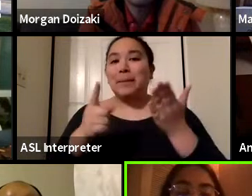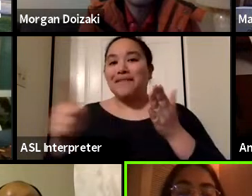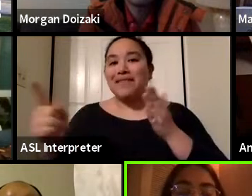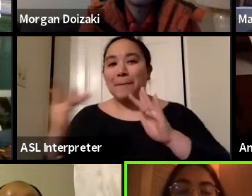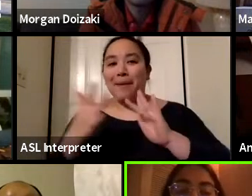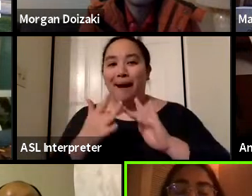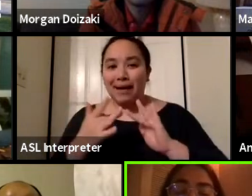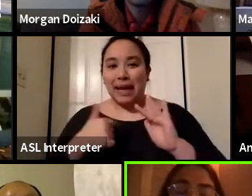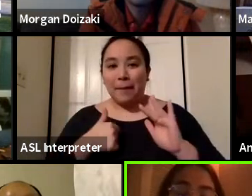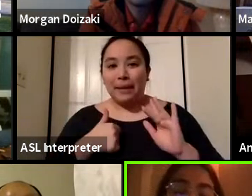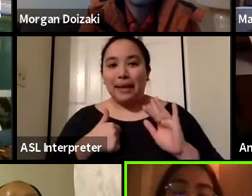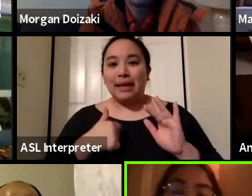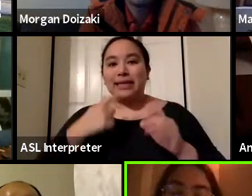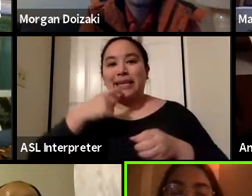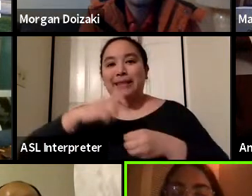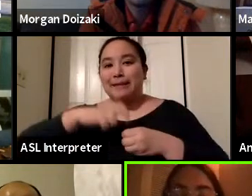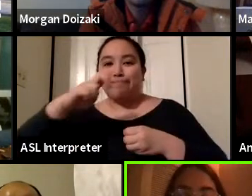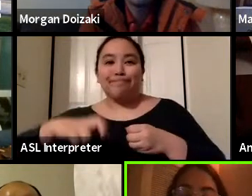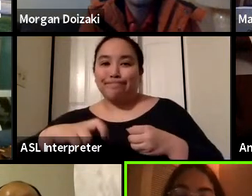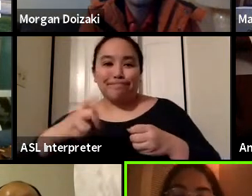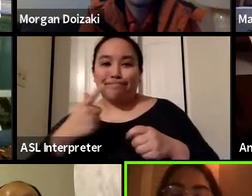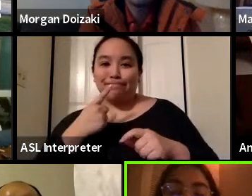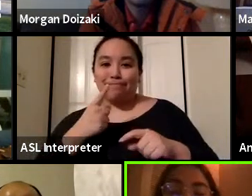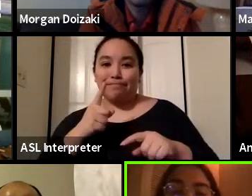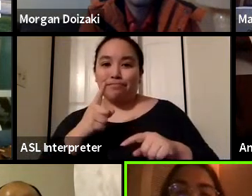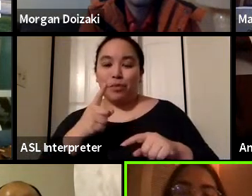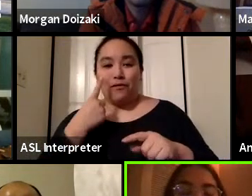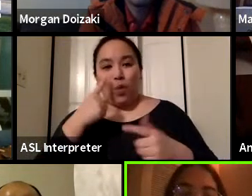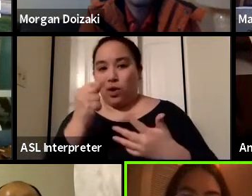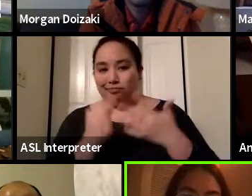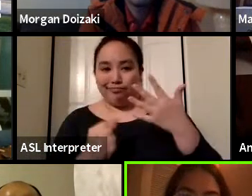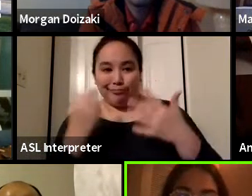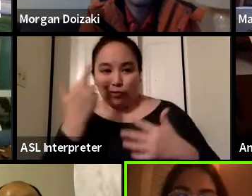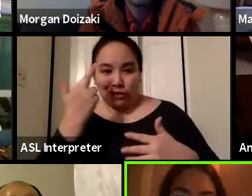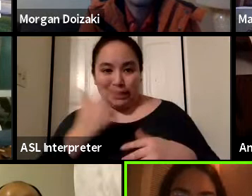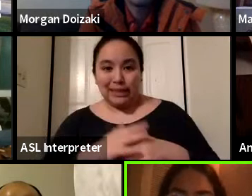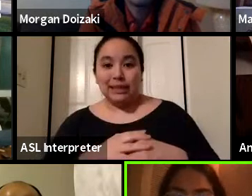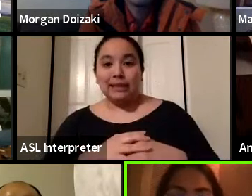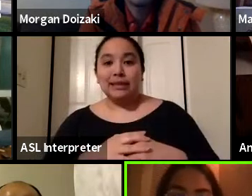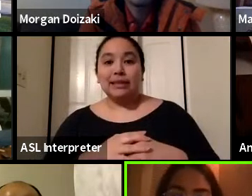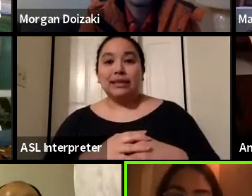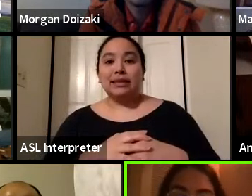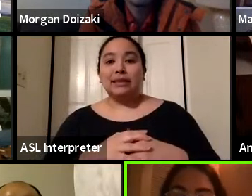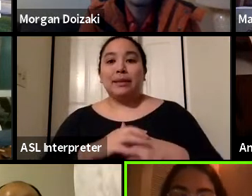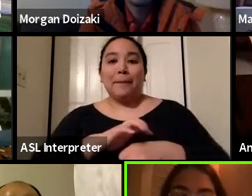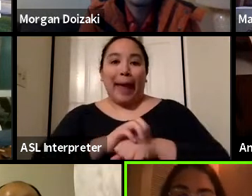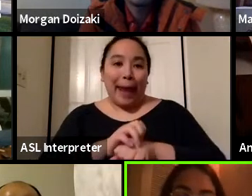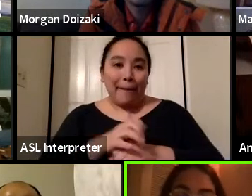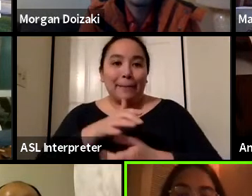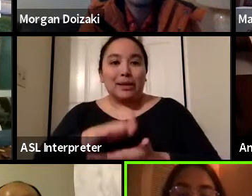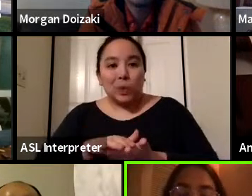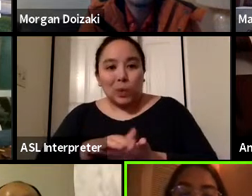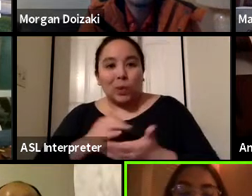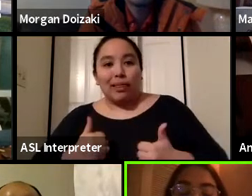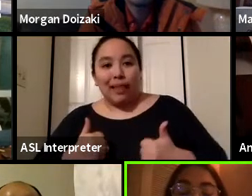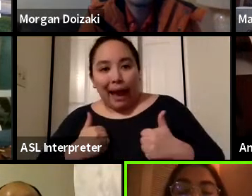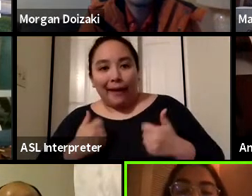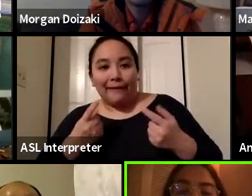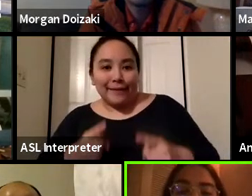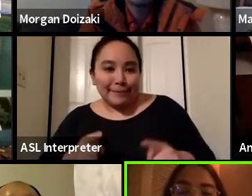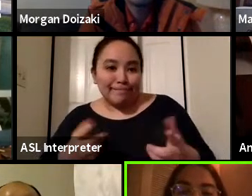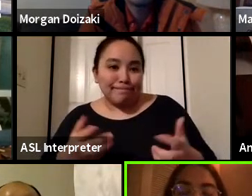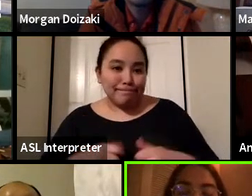say that they would be rescinding their application for certain reasons. I'm assuming pandemic / school / life that